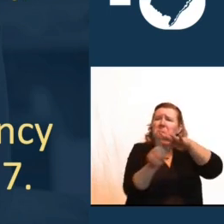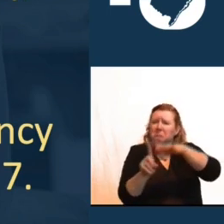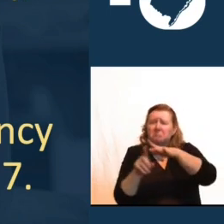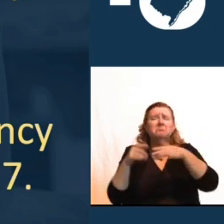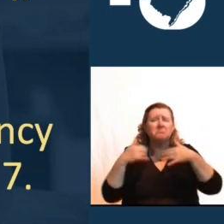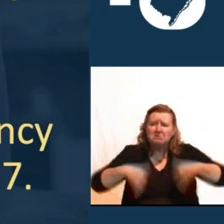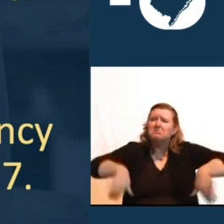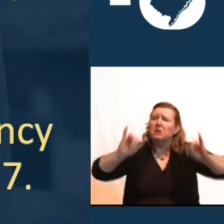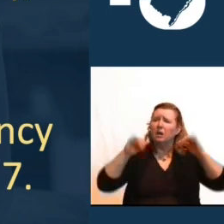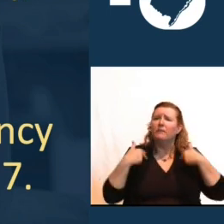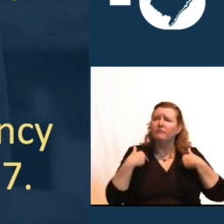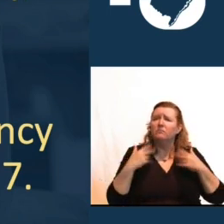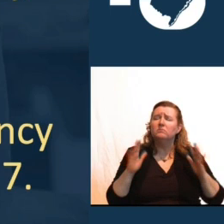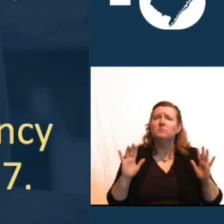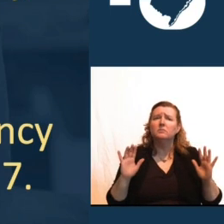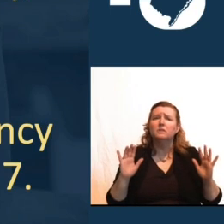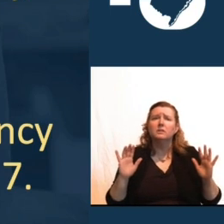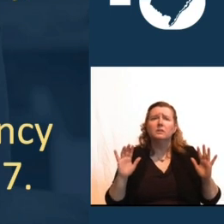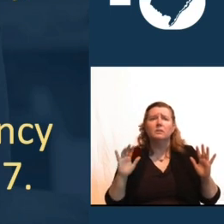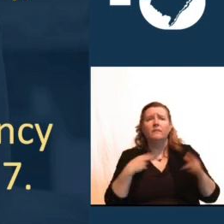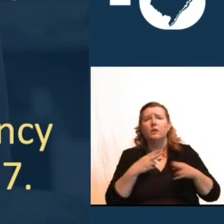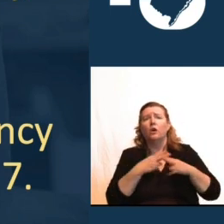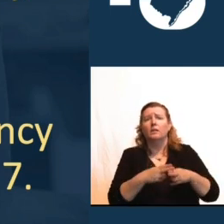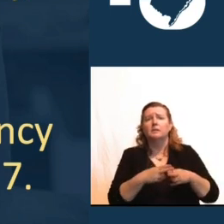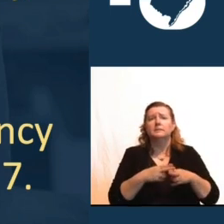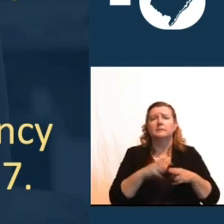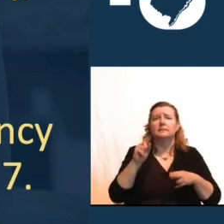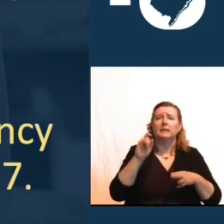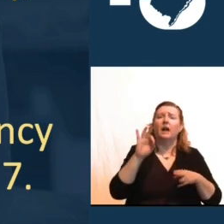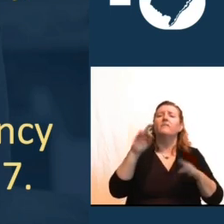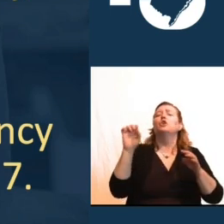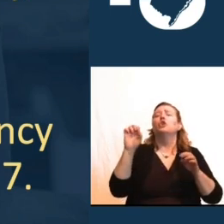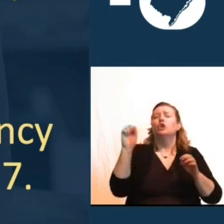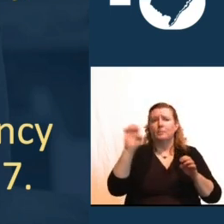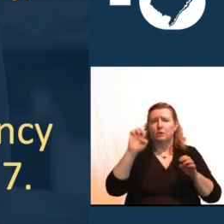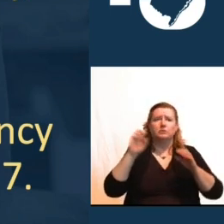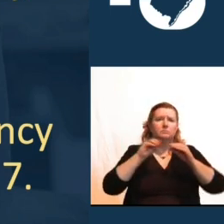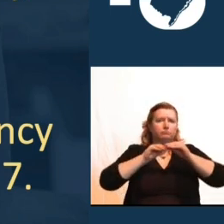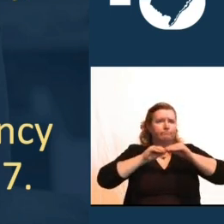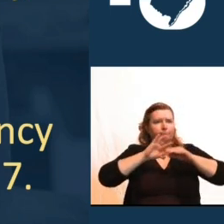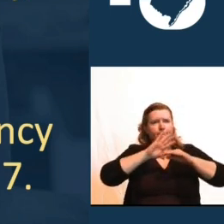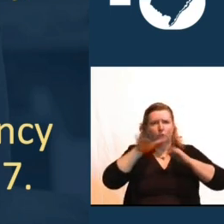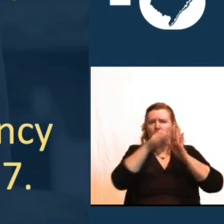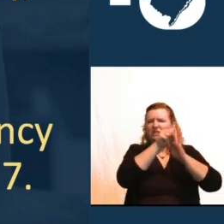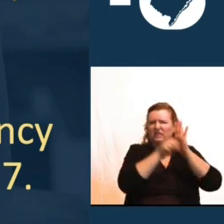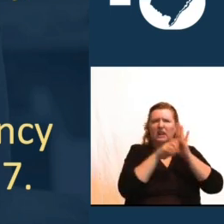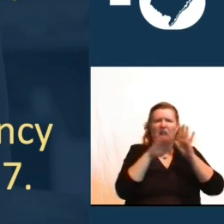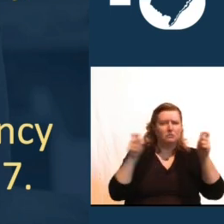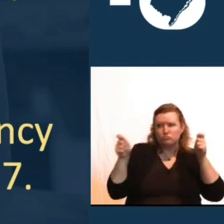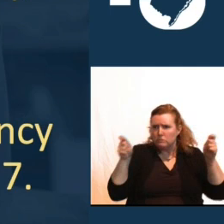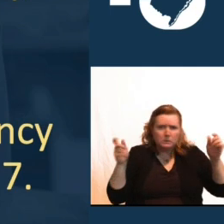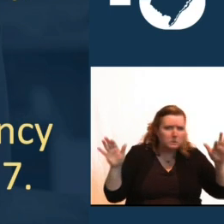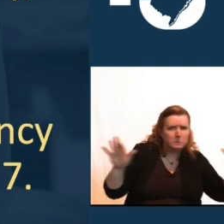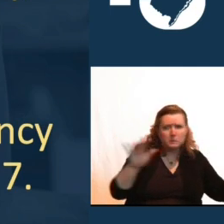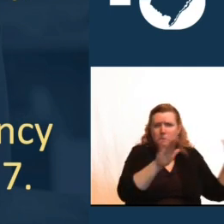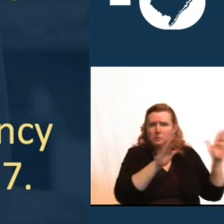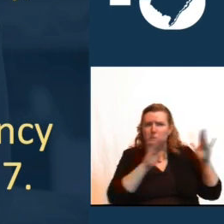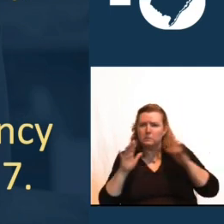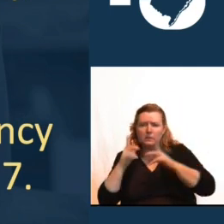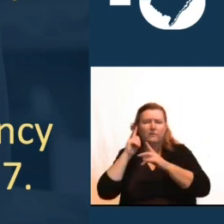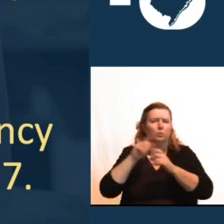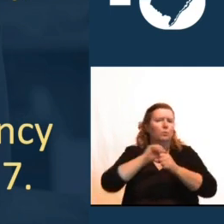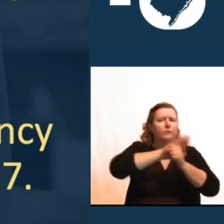of the COVID-19 response, and which I declared on March 9th, 2020. Like the